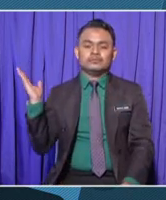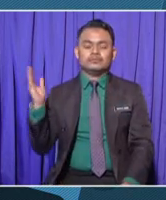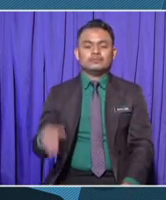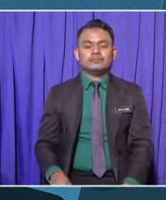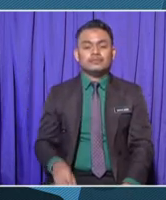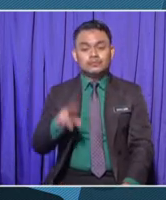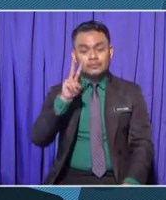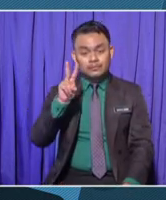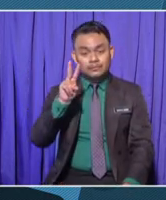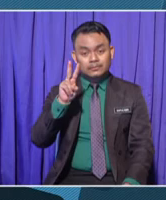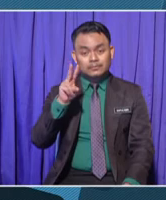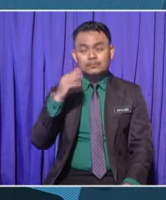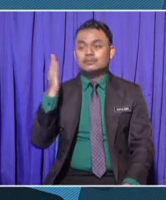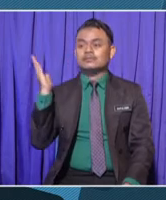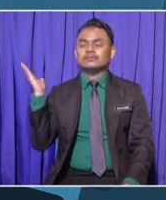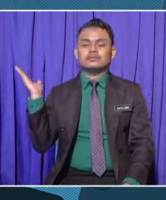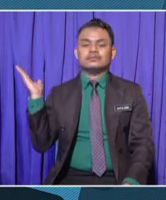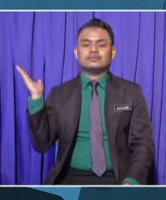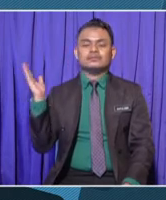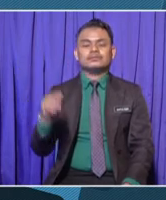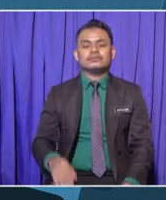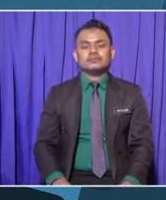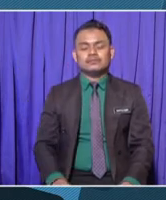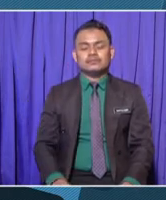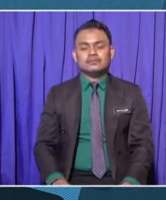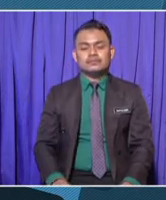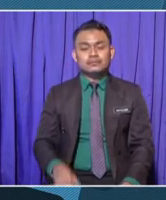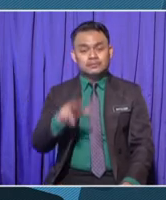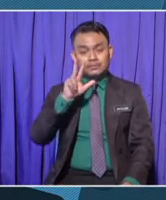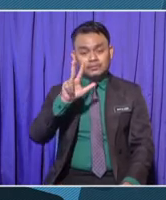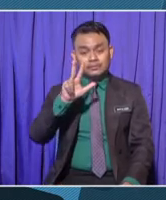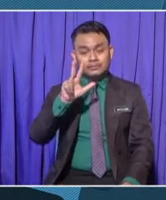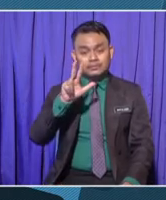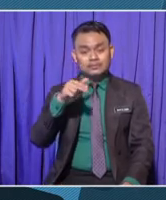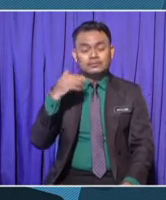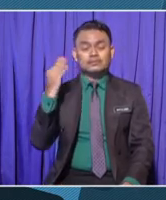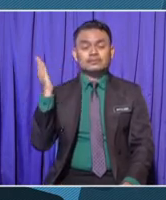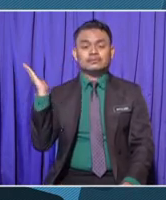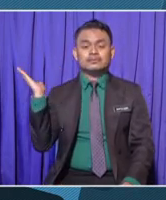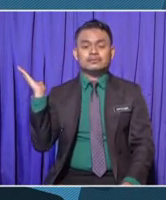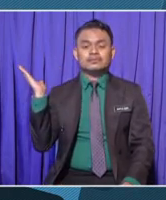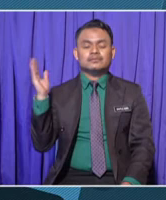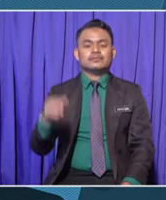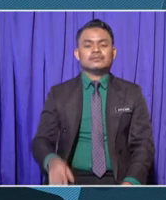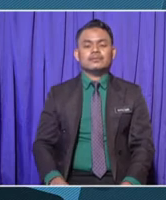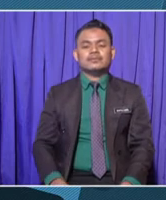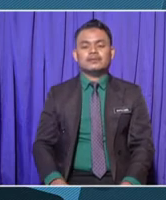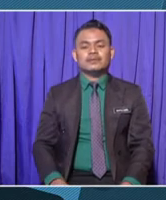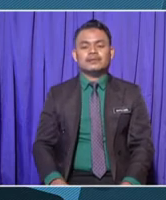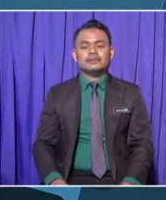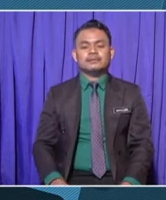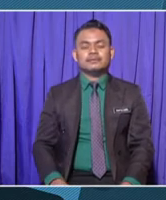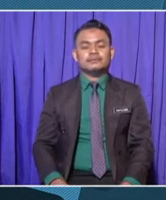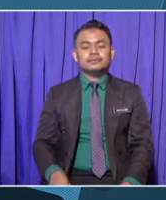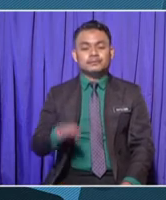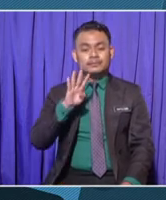Second is U-shaped magnet. The third is ring magnet.